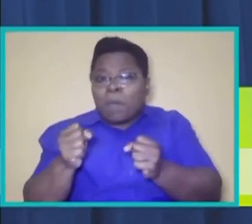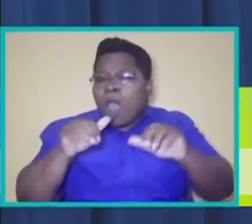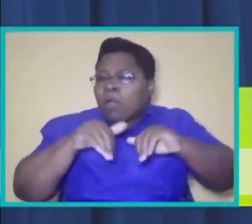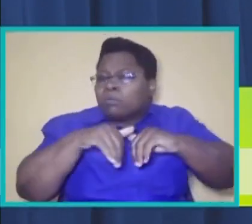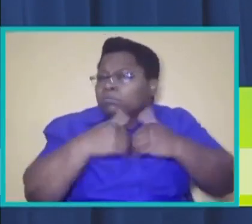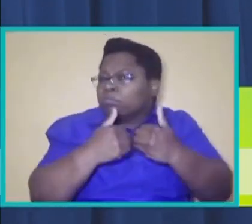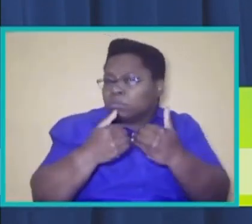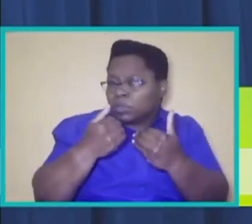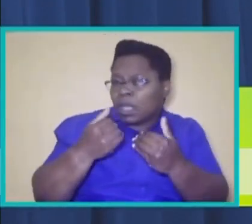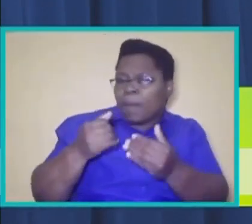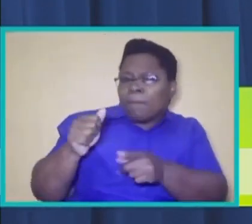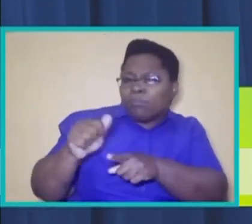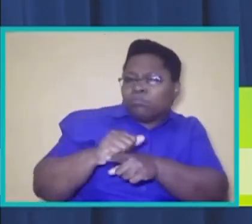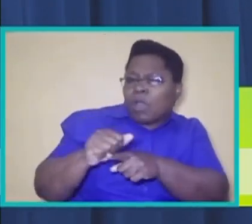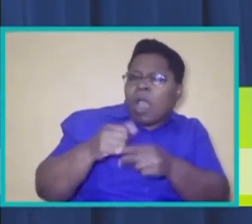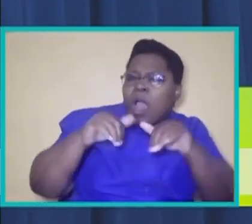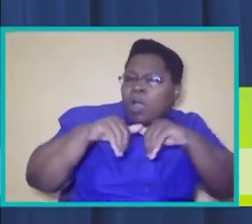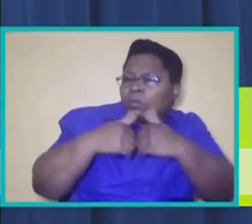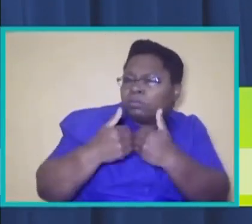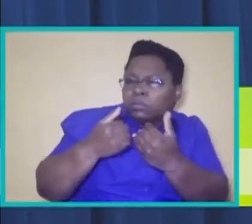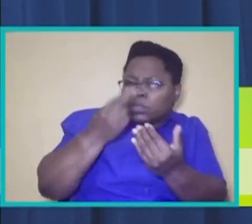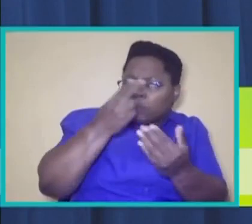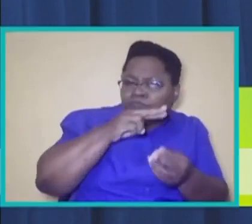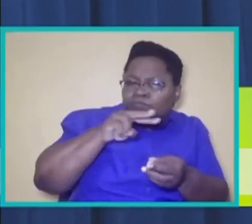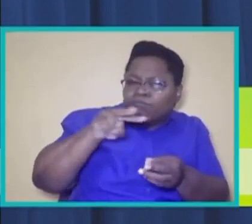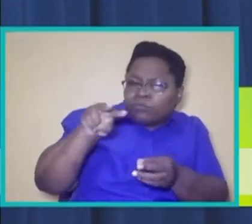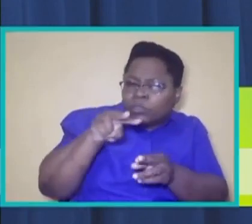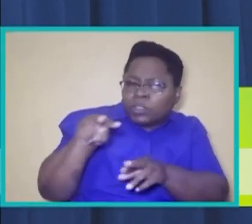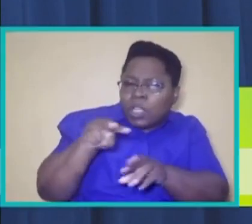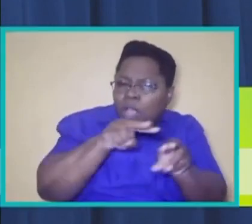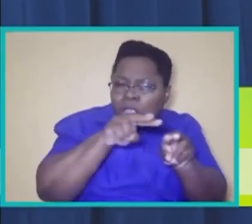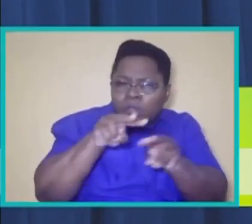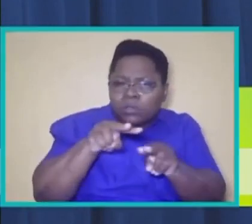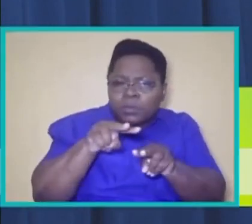in schools. You know, one of the things that